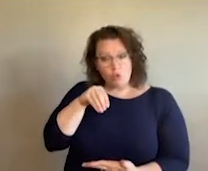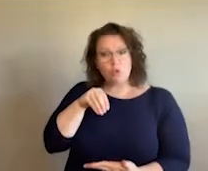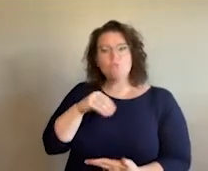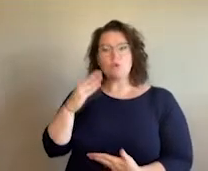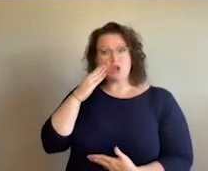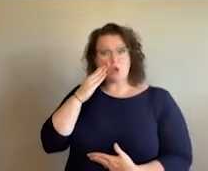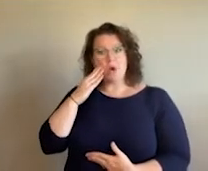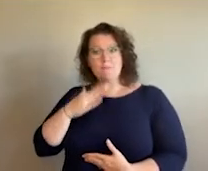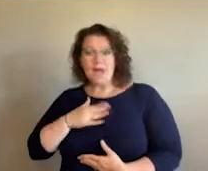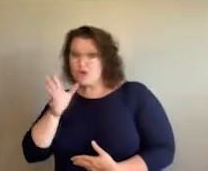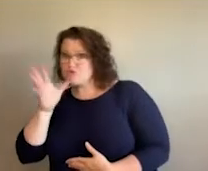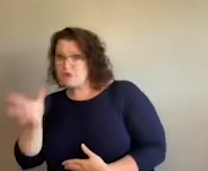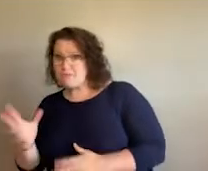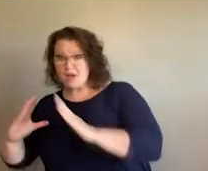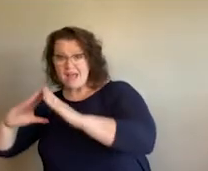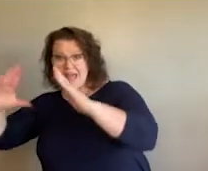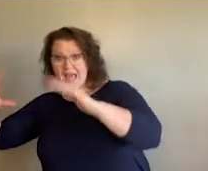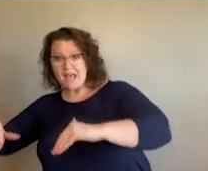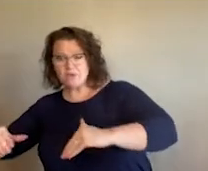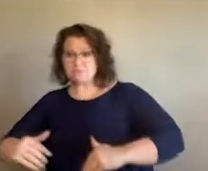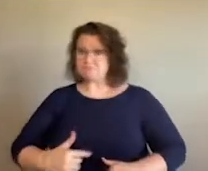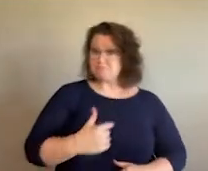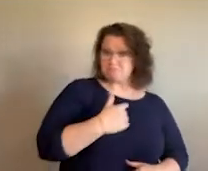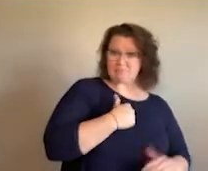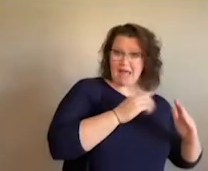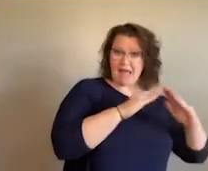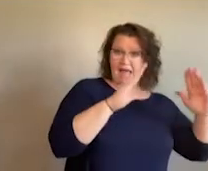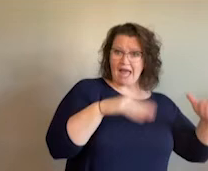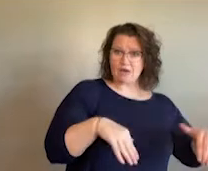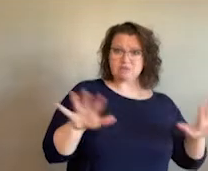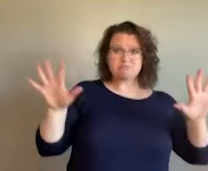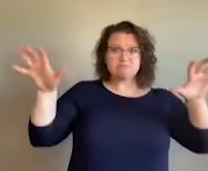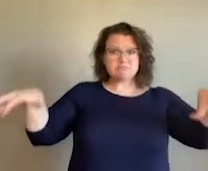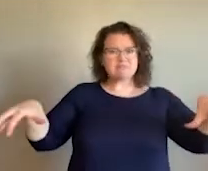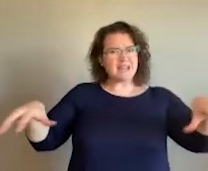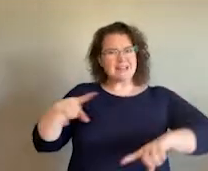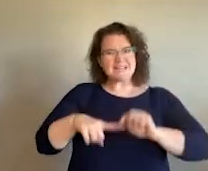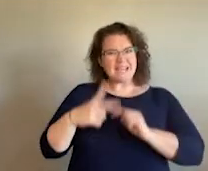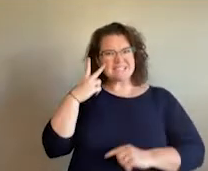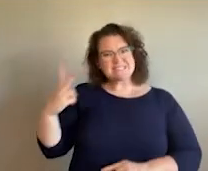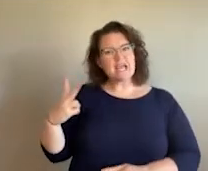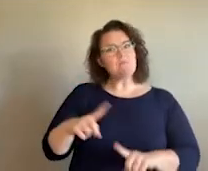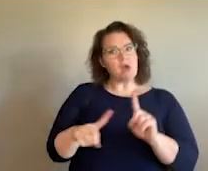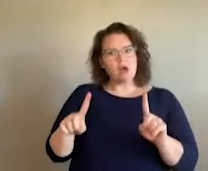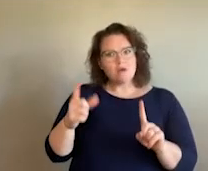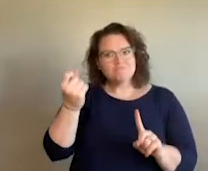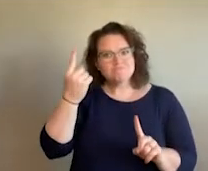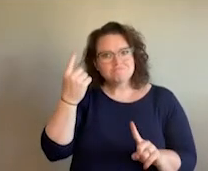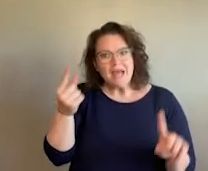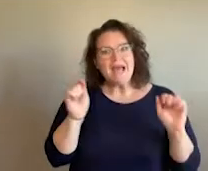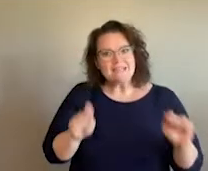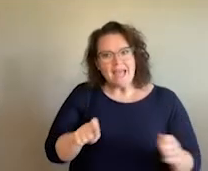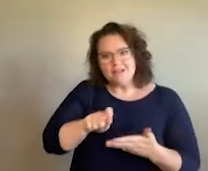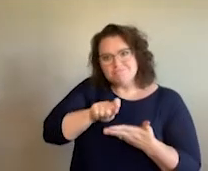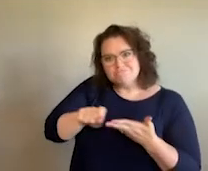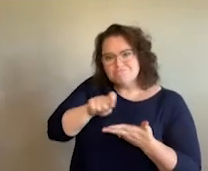house and I'm in my house and we can kind of get outside a little bit, it made me feel better that I could write her a letter